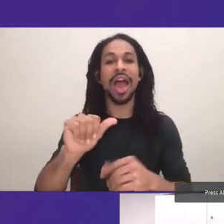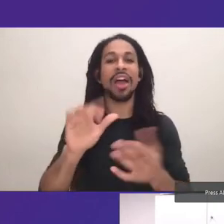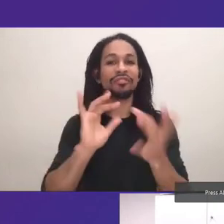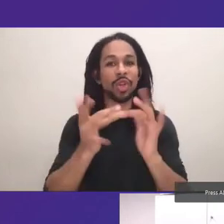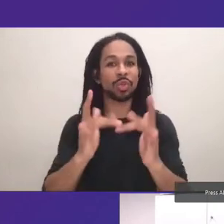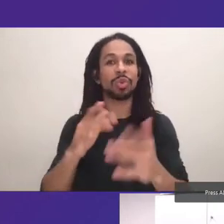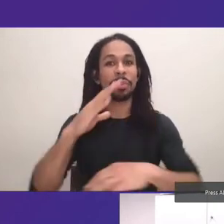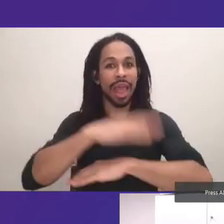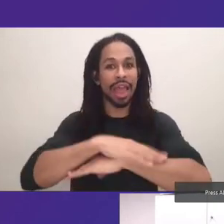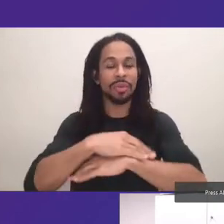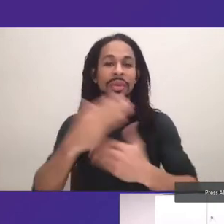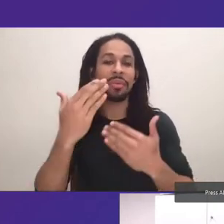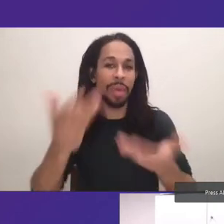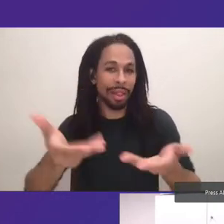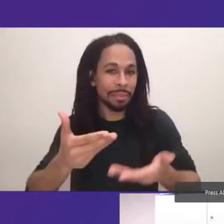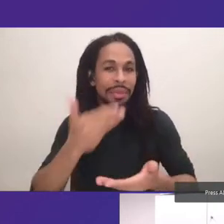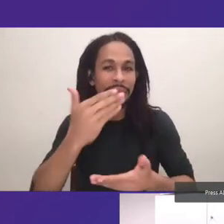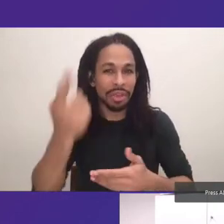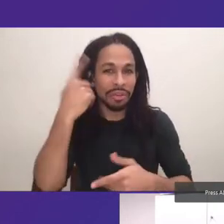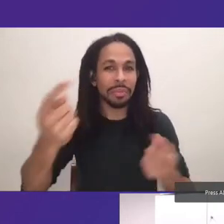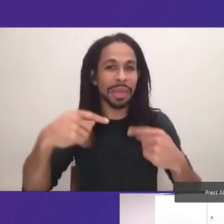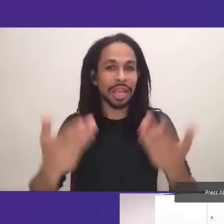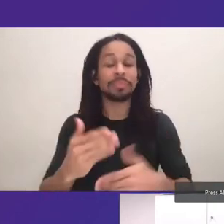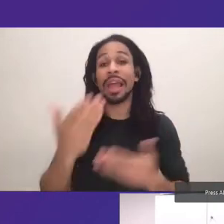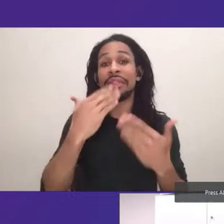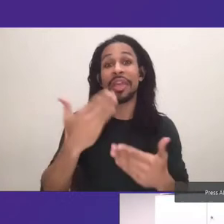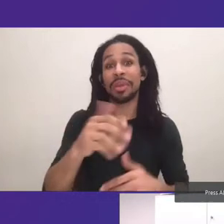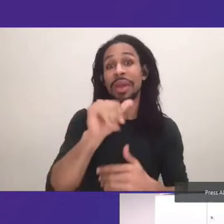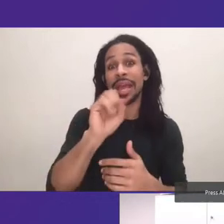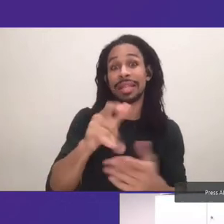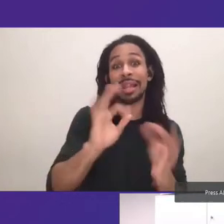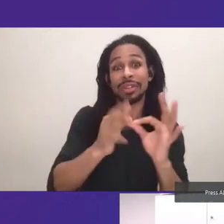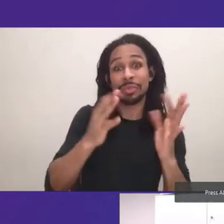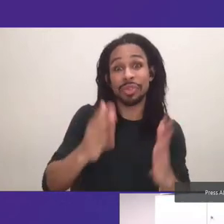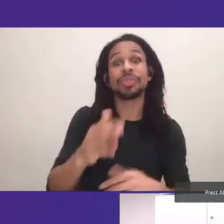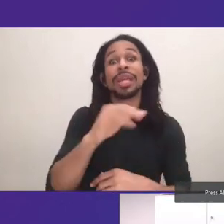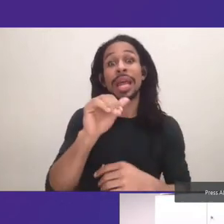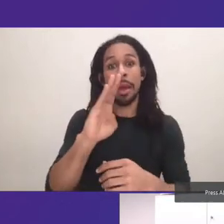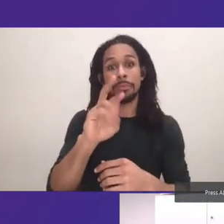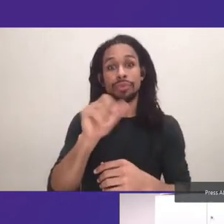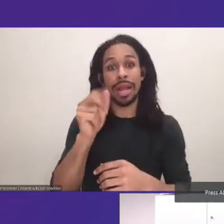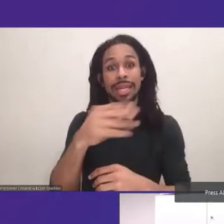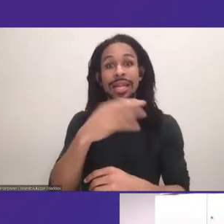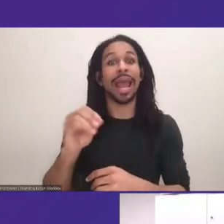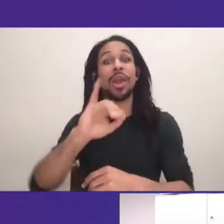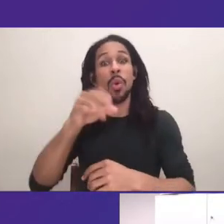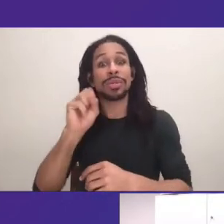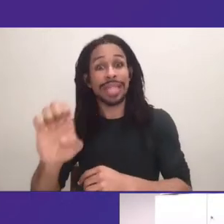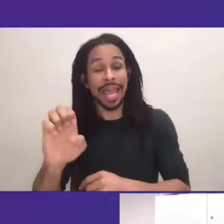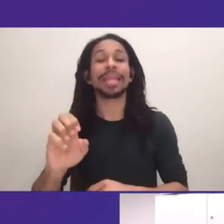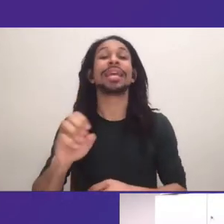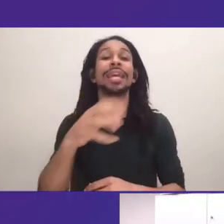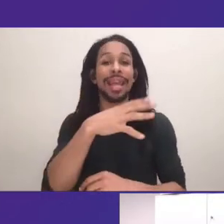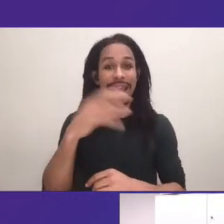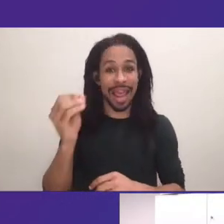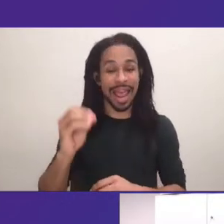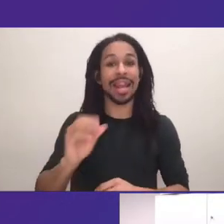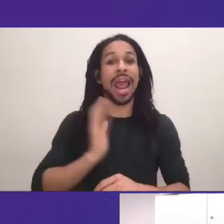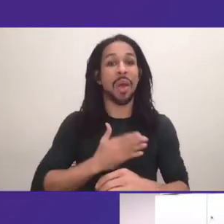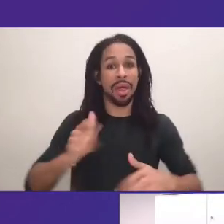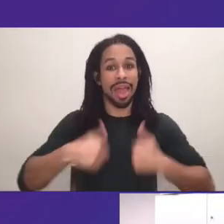here. I want to also thank our ASL interpreters, Brandon Kazin Maddox and Jose Gomez Jr., and our live